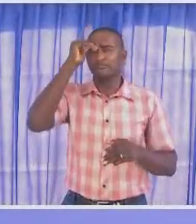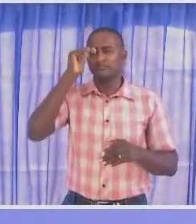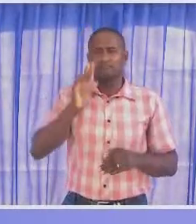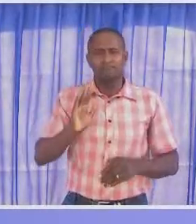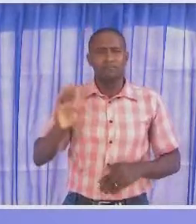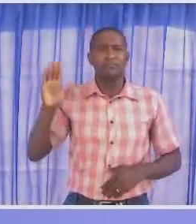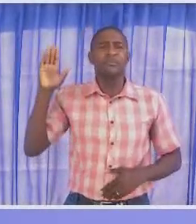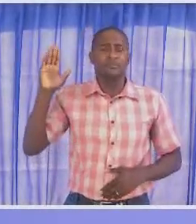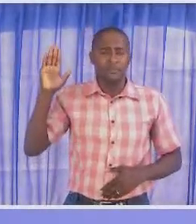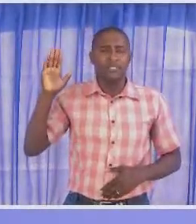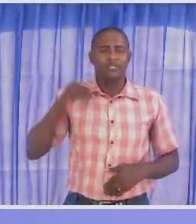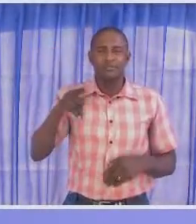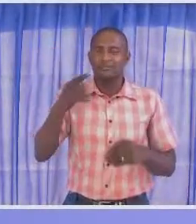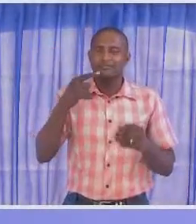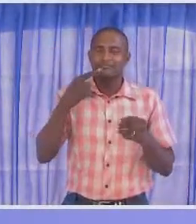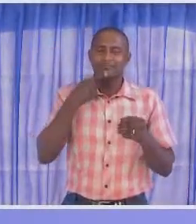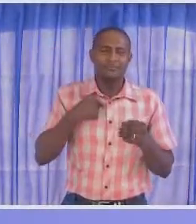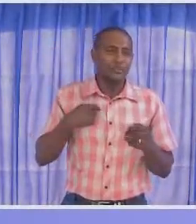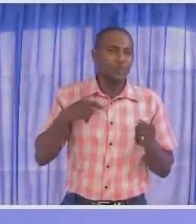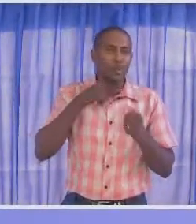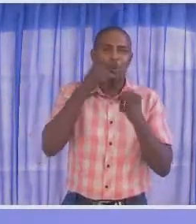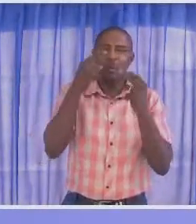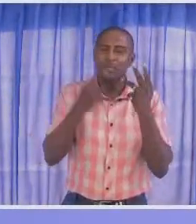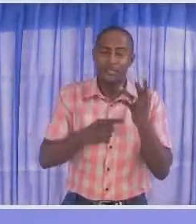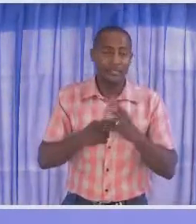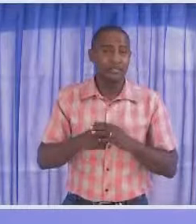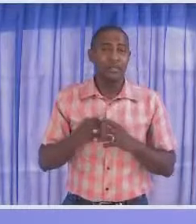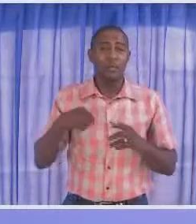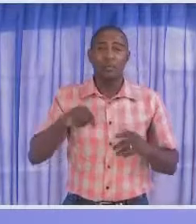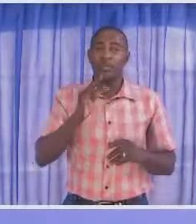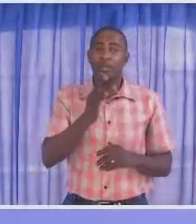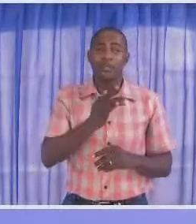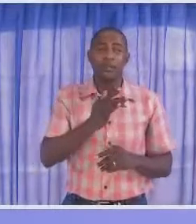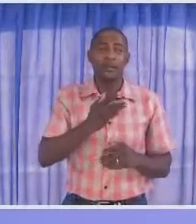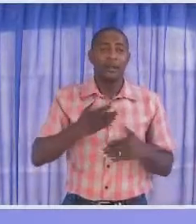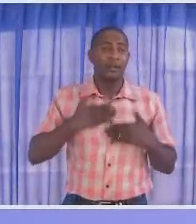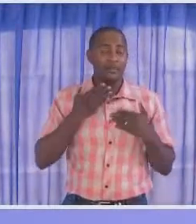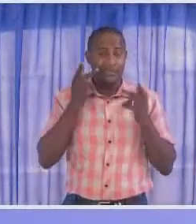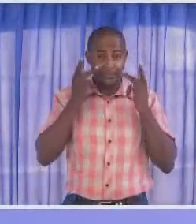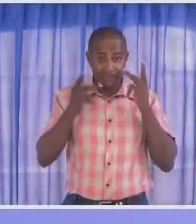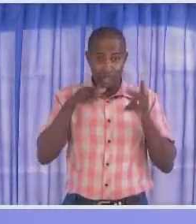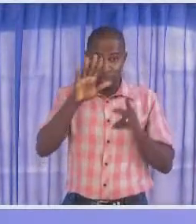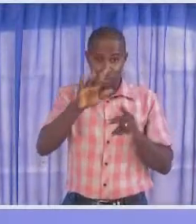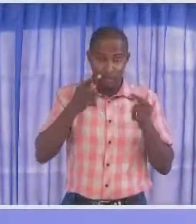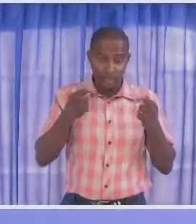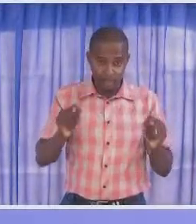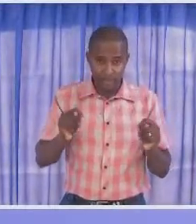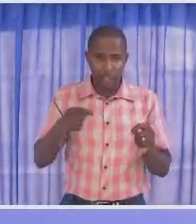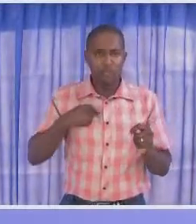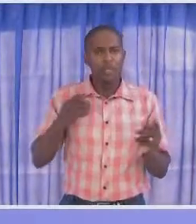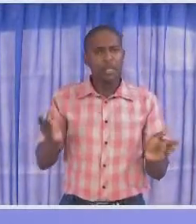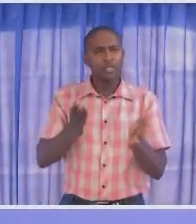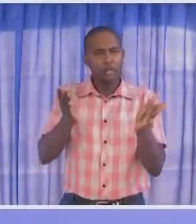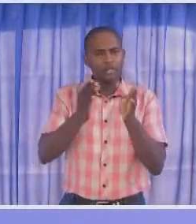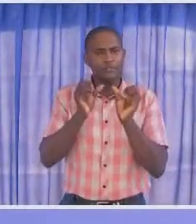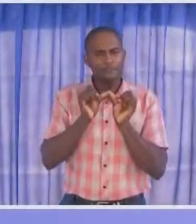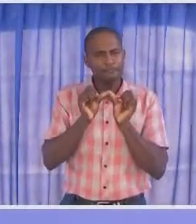actual building ready and sought out partners. We are pleased to see this effort, and we encourage you to press